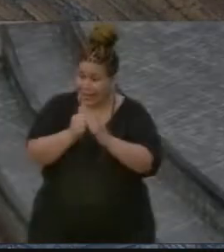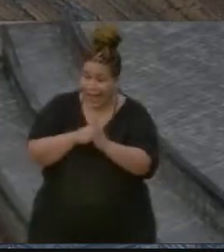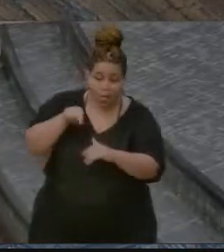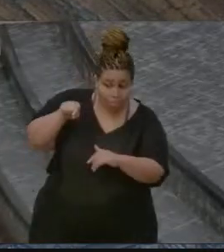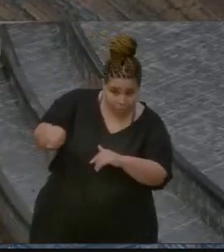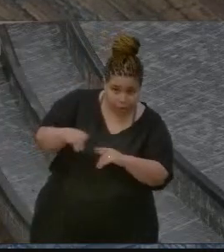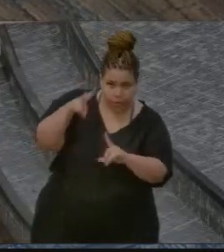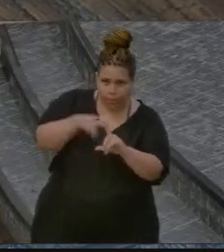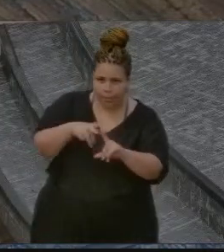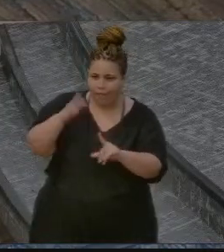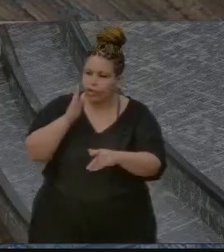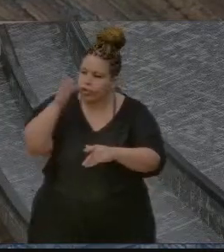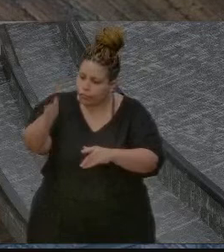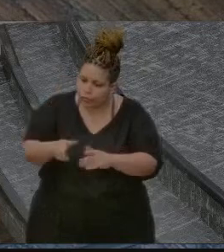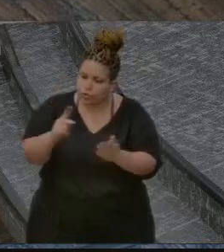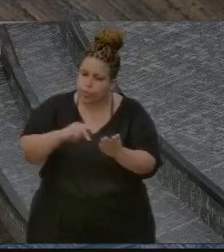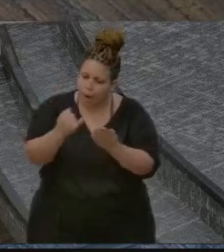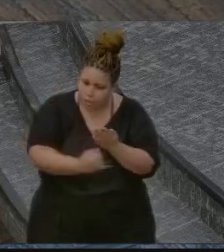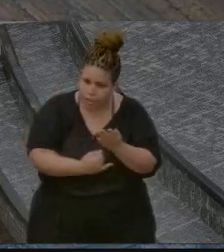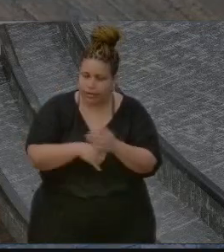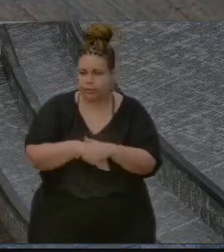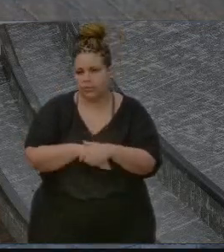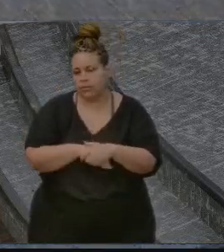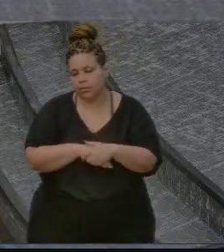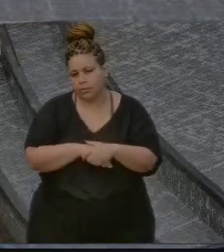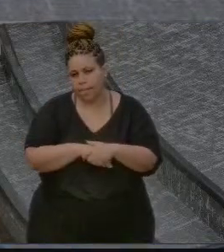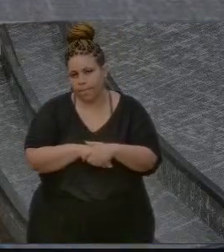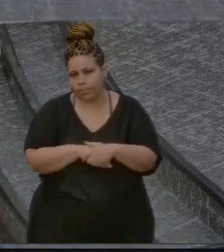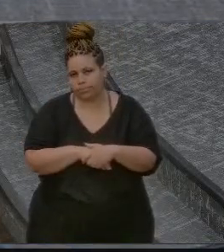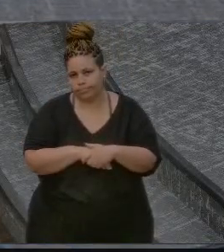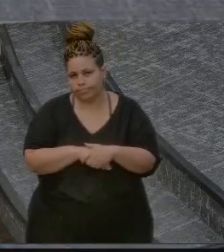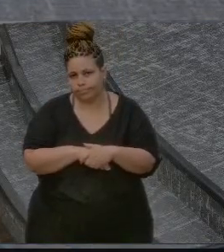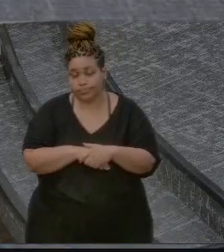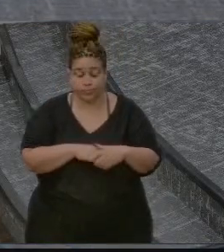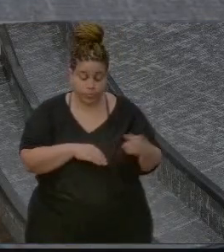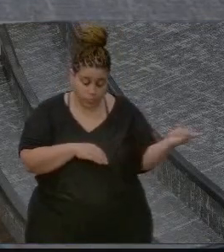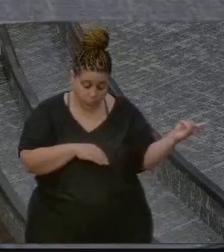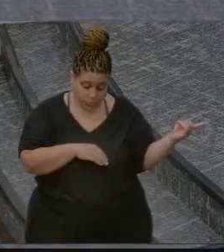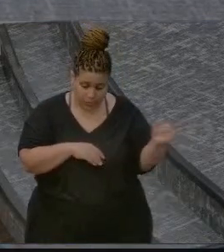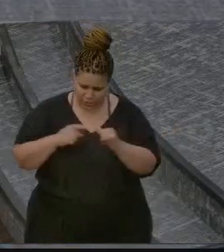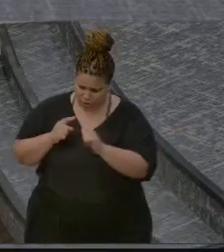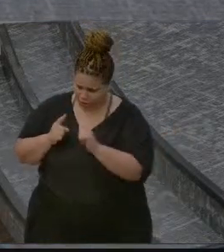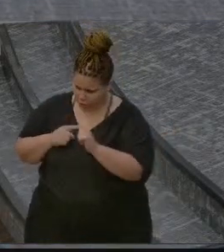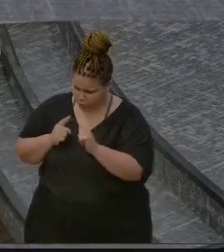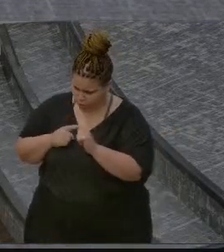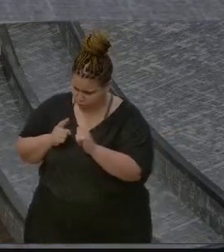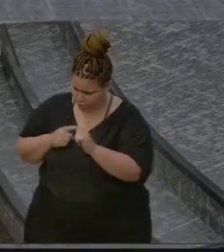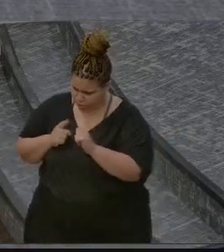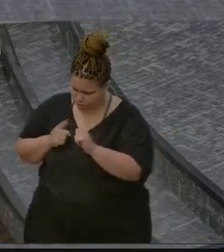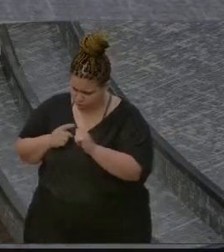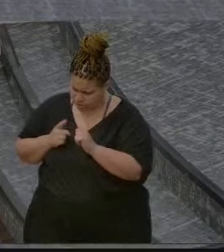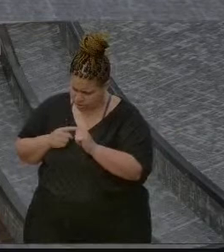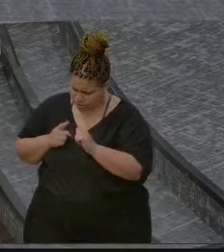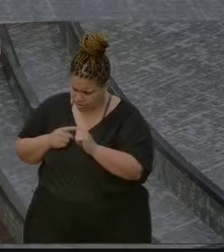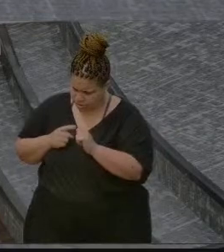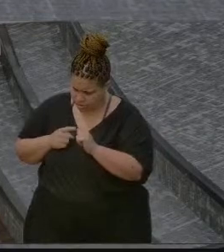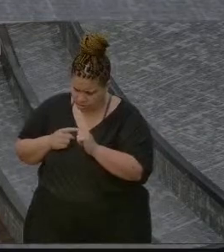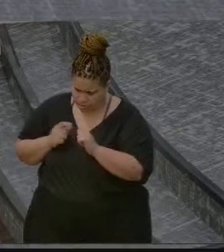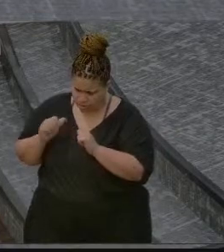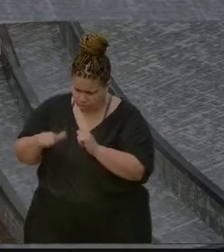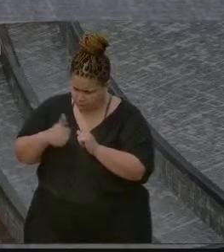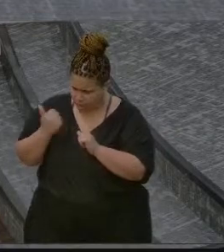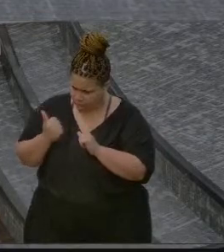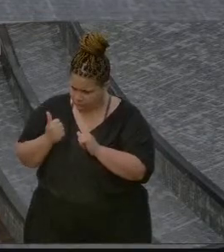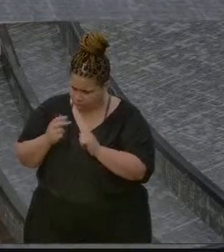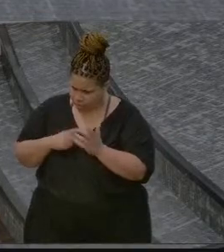project. so this first one with all of the other projects on it,